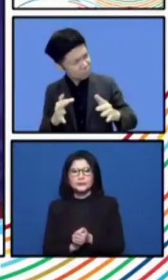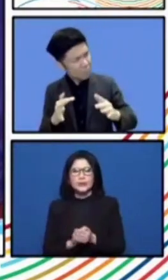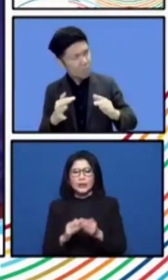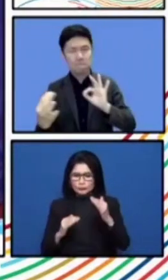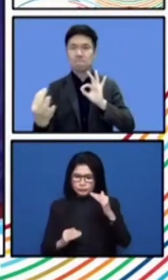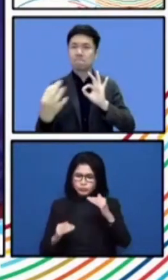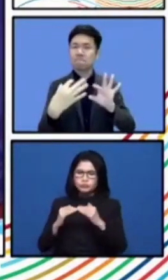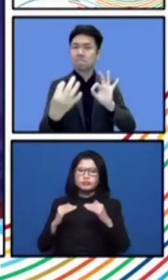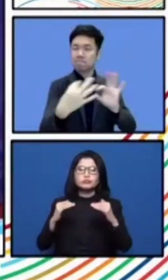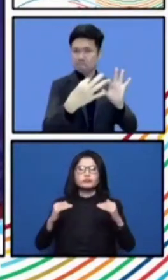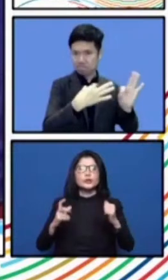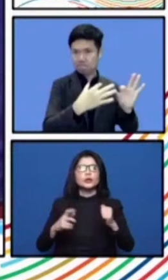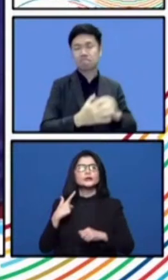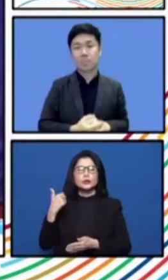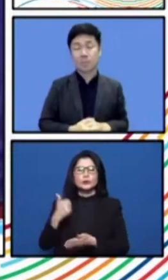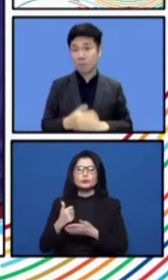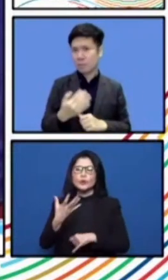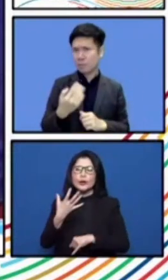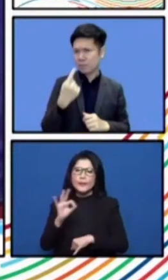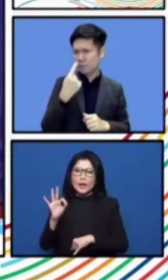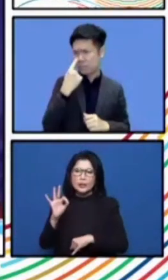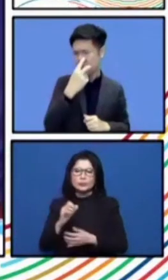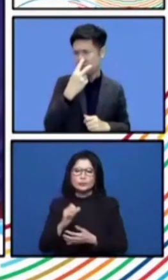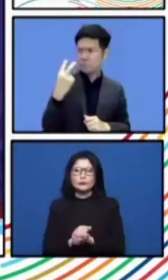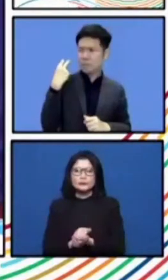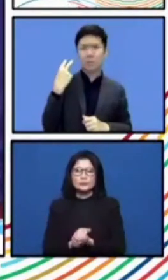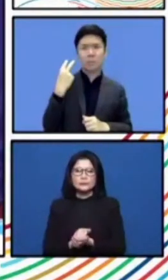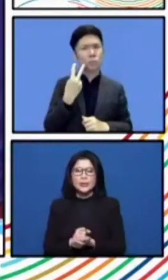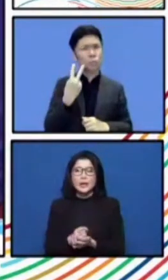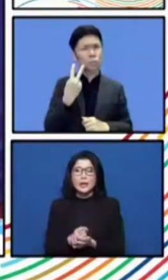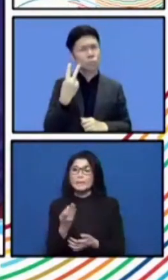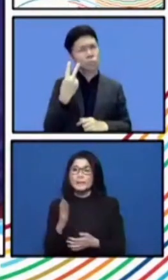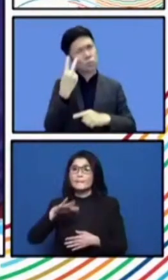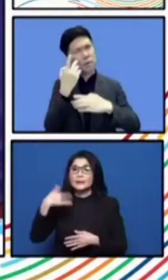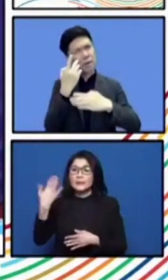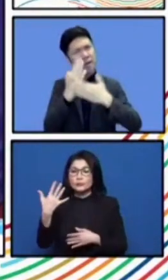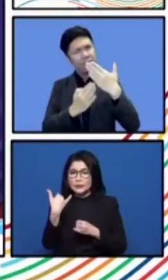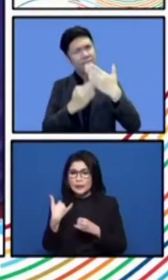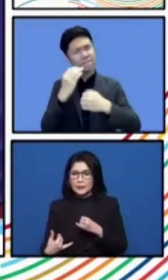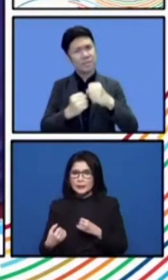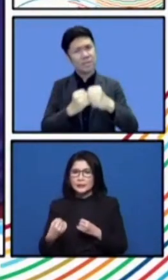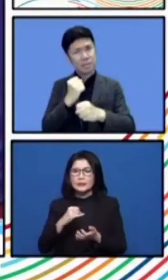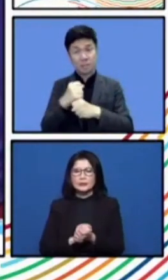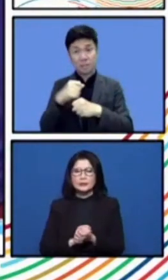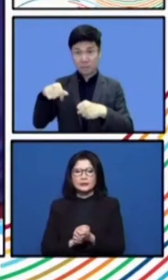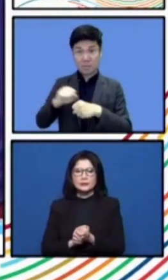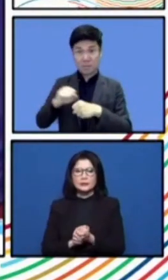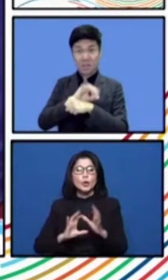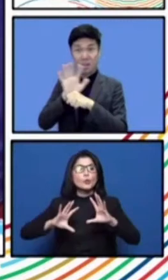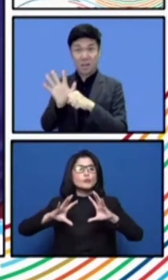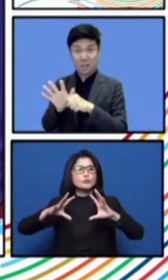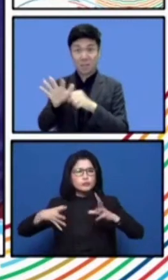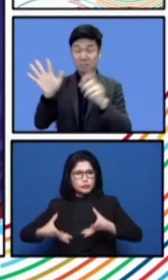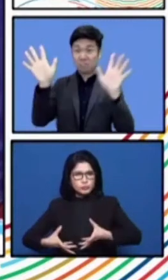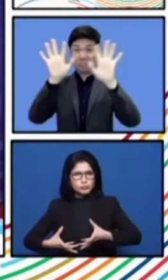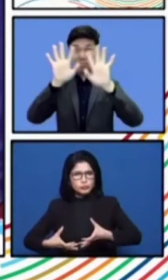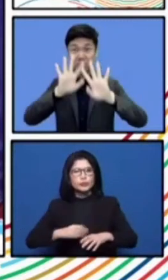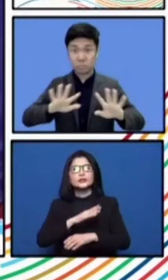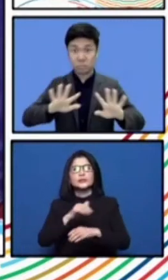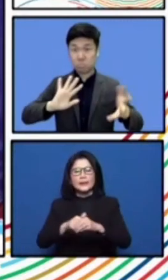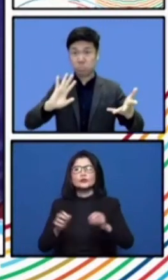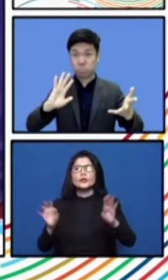back on the last two and a half years where where the whole world including asean was was ravaged by the uh